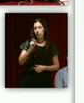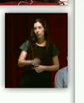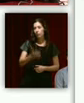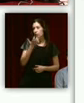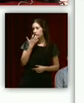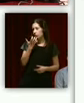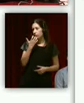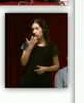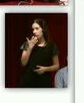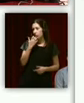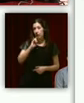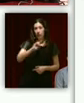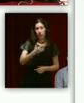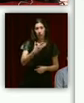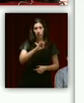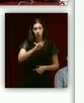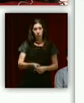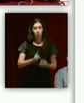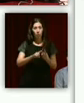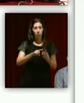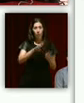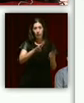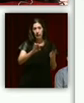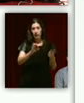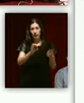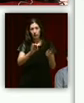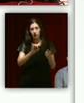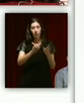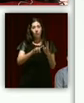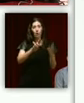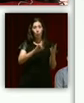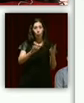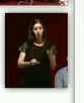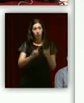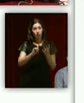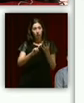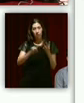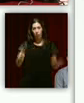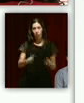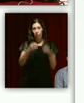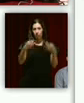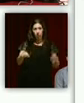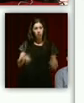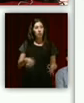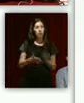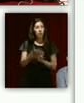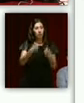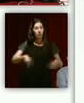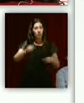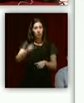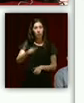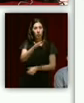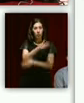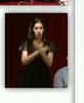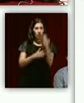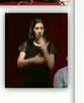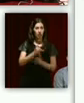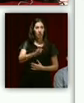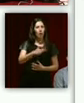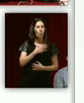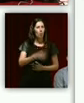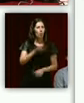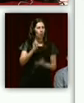leisure platforms such as the Xbox, PlayStation, Wii, and PC. People with impairments should be